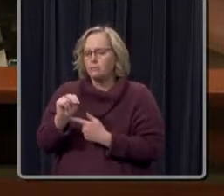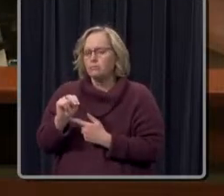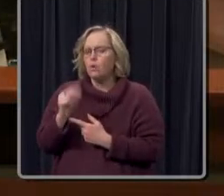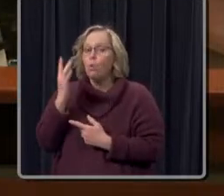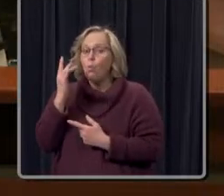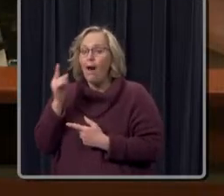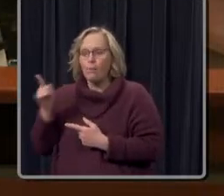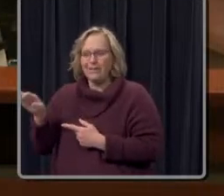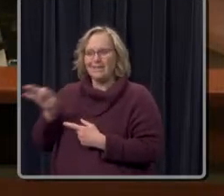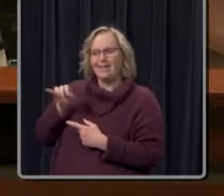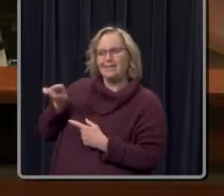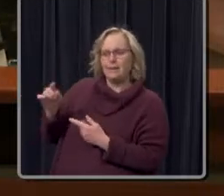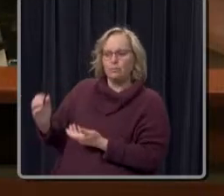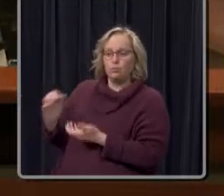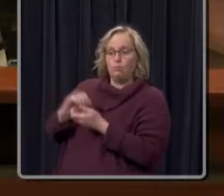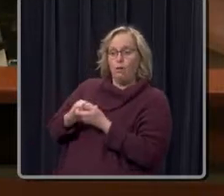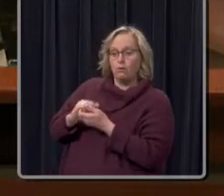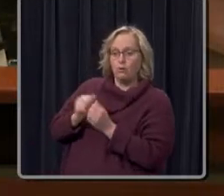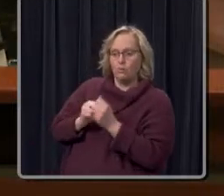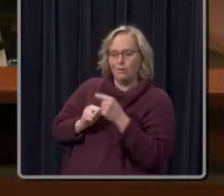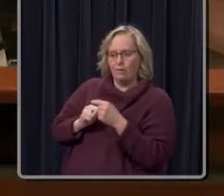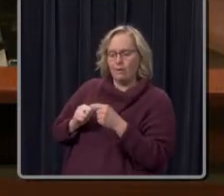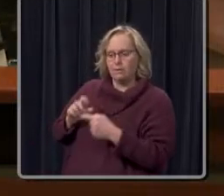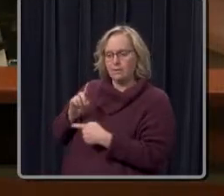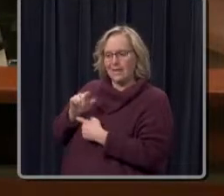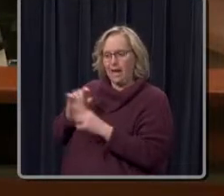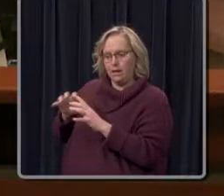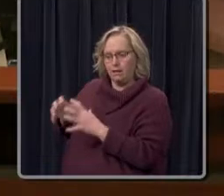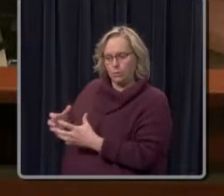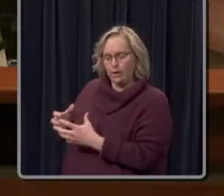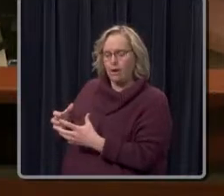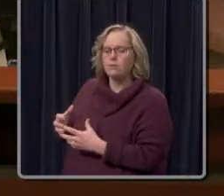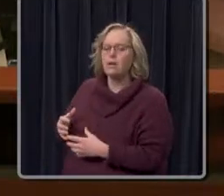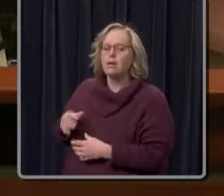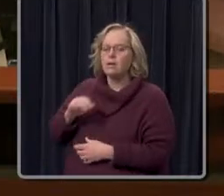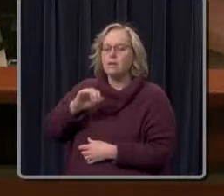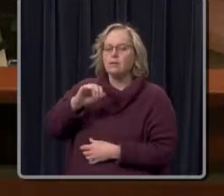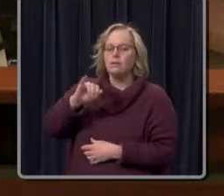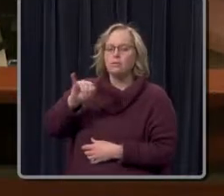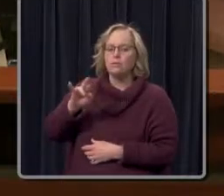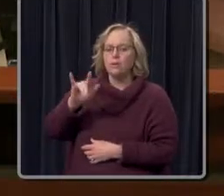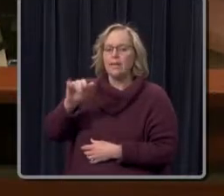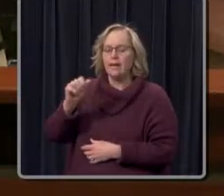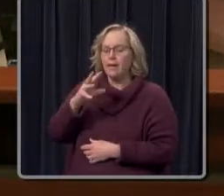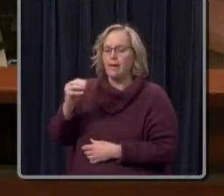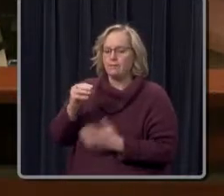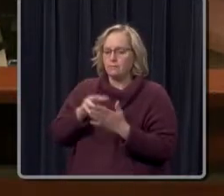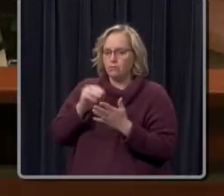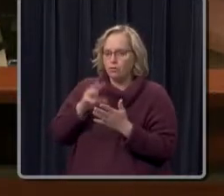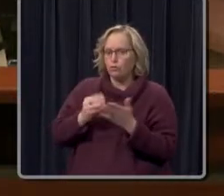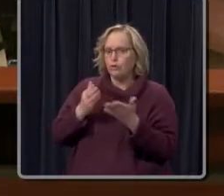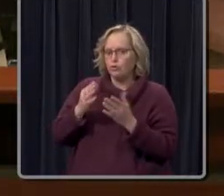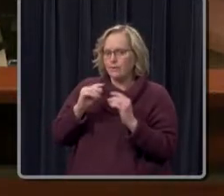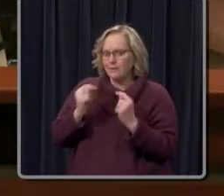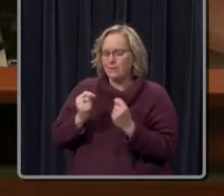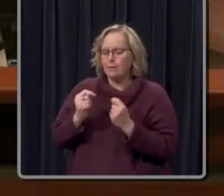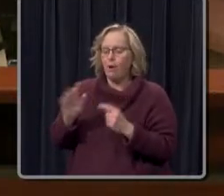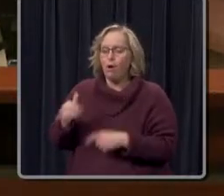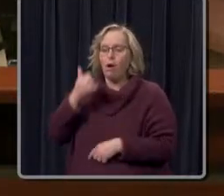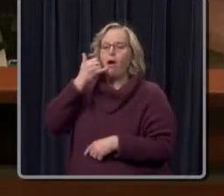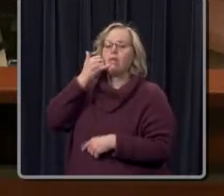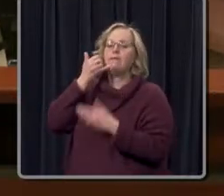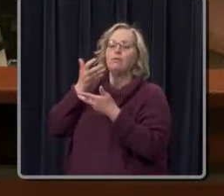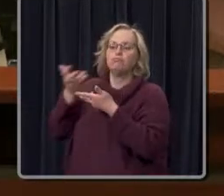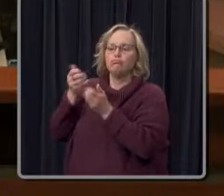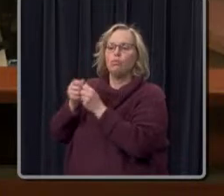were selected as our partner in this work is, Julie and our learning services team are on the phone connected with them almost every single